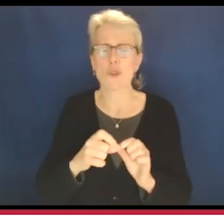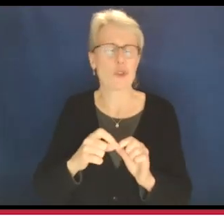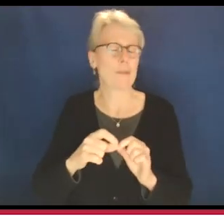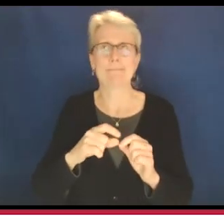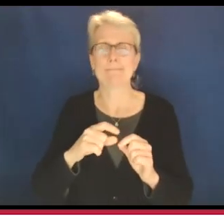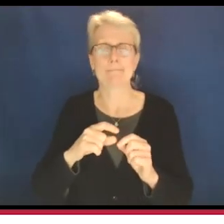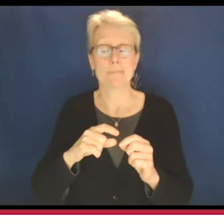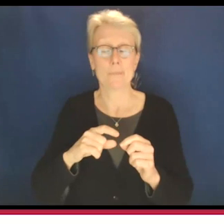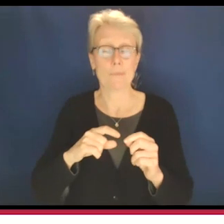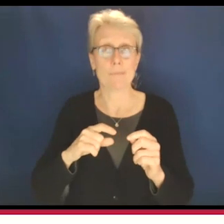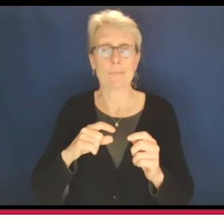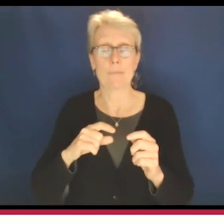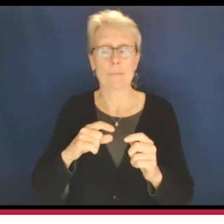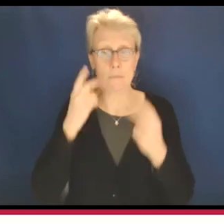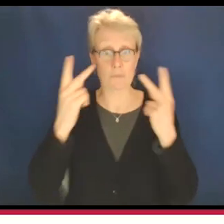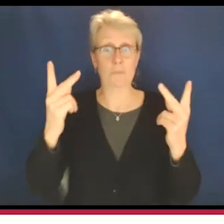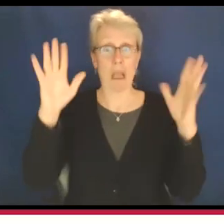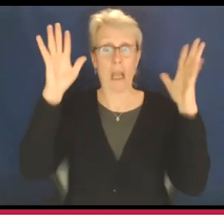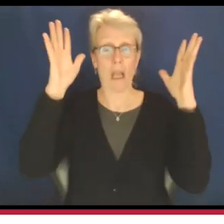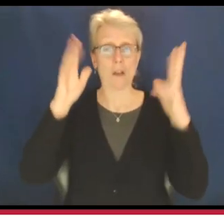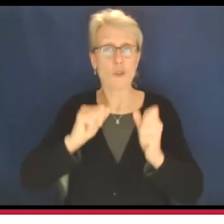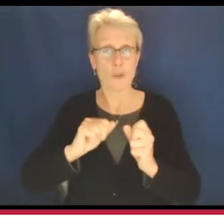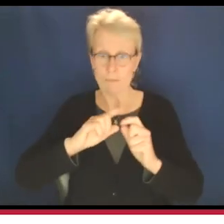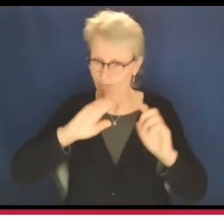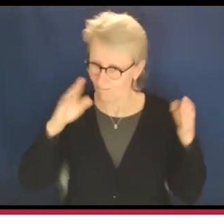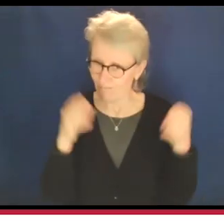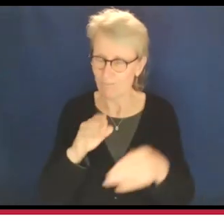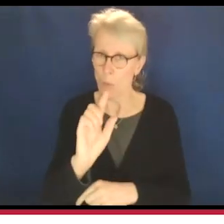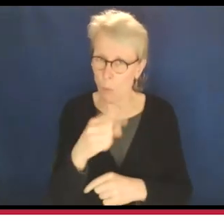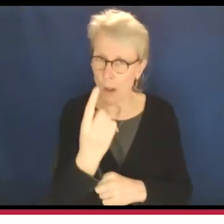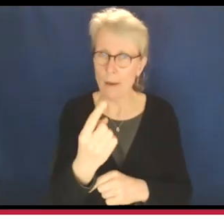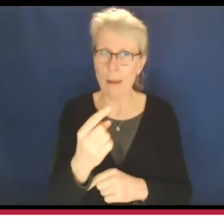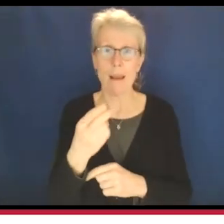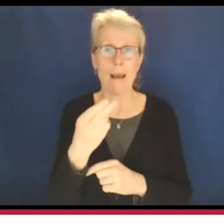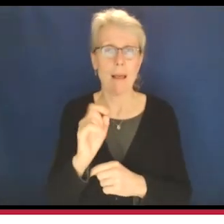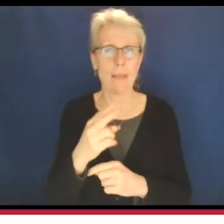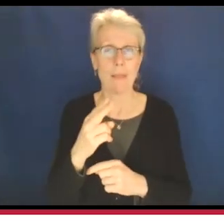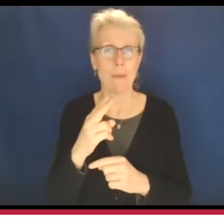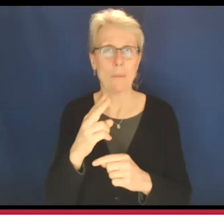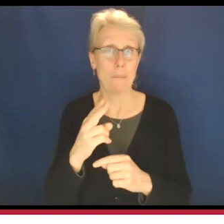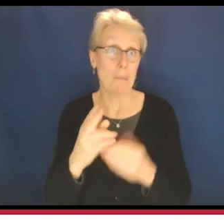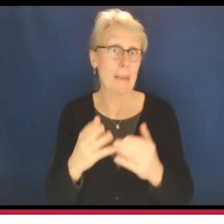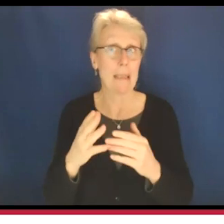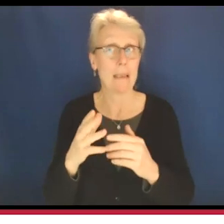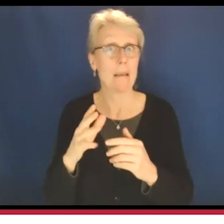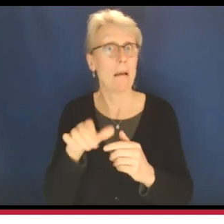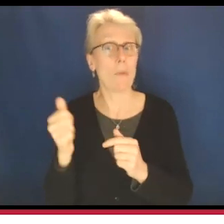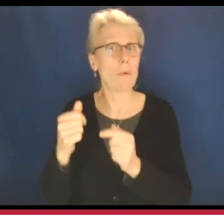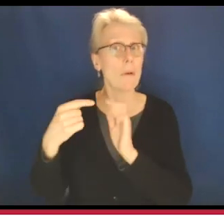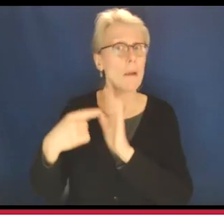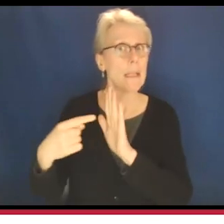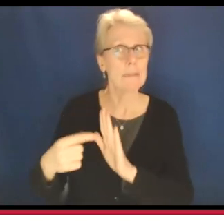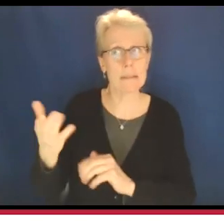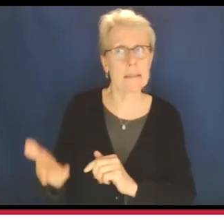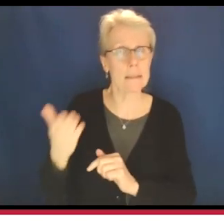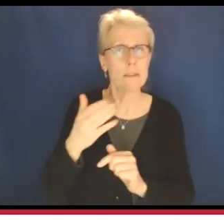then jump to doing a particular type of One Health when the evidence points in another direction. So that's the argument I've